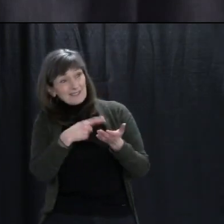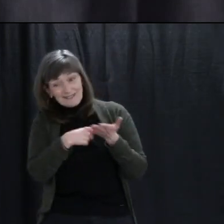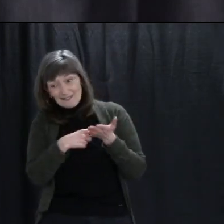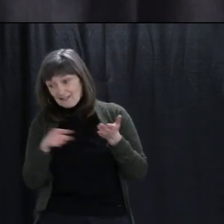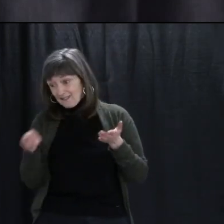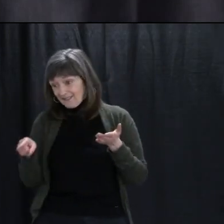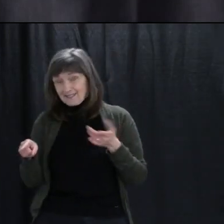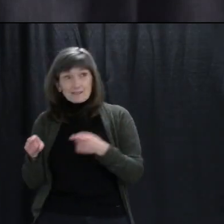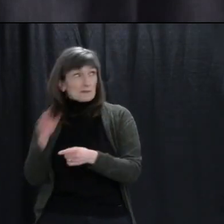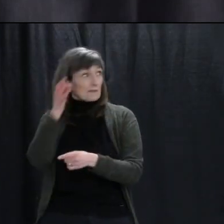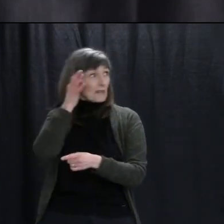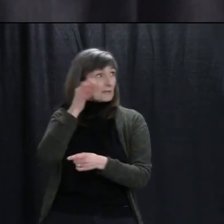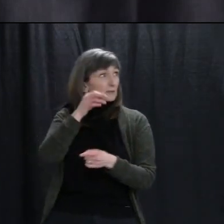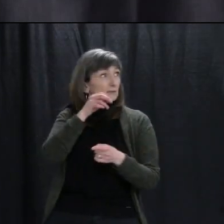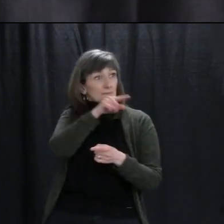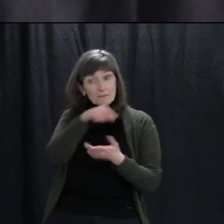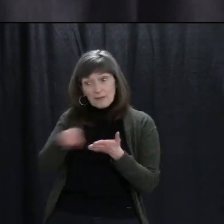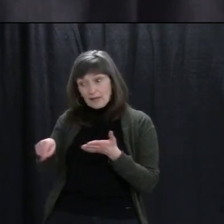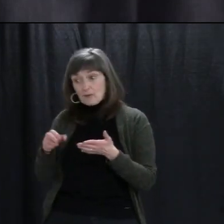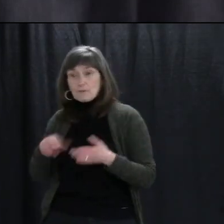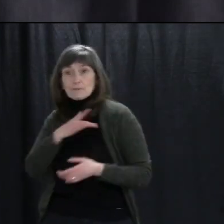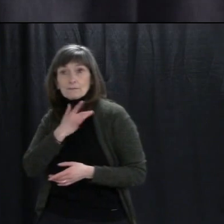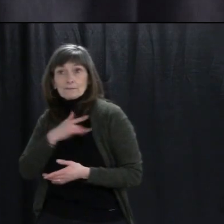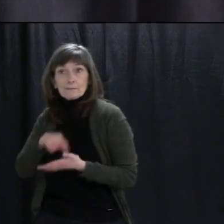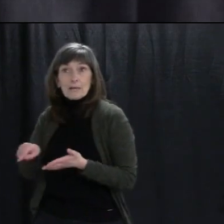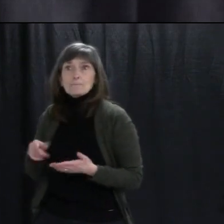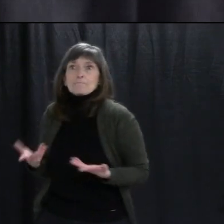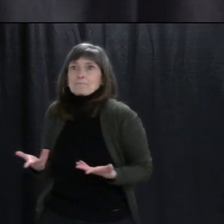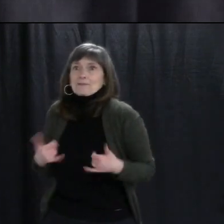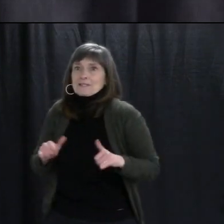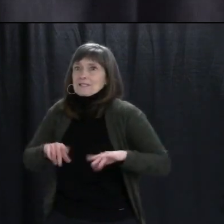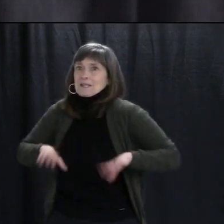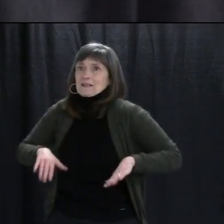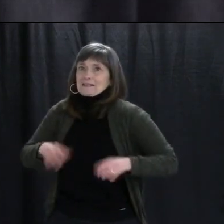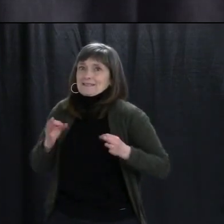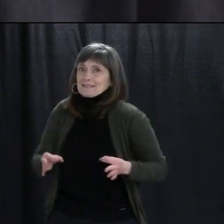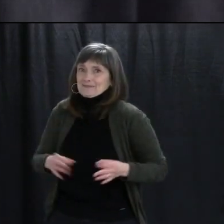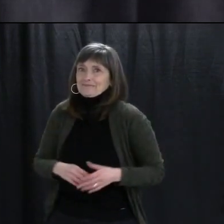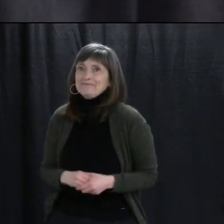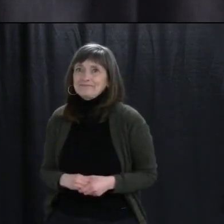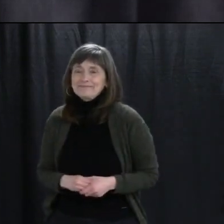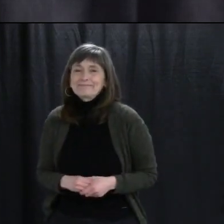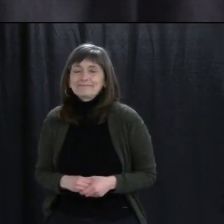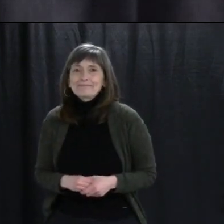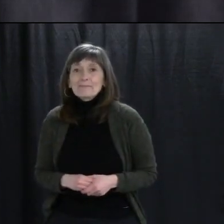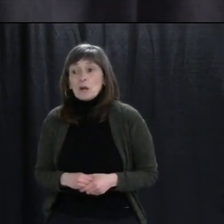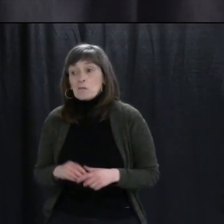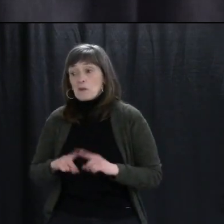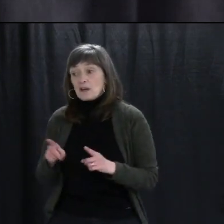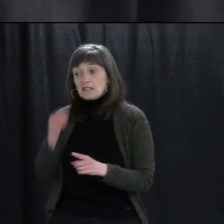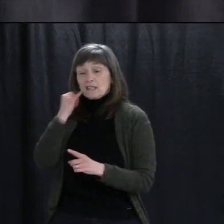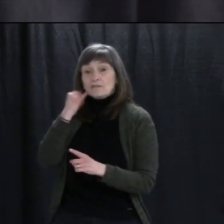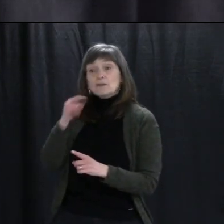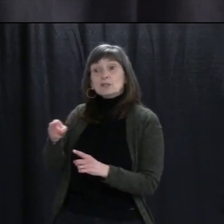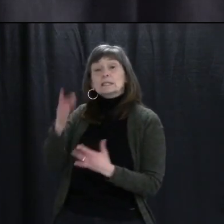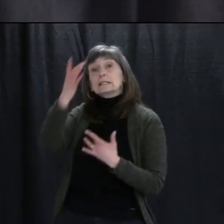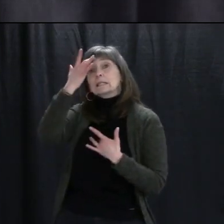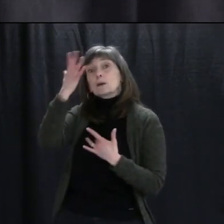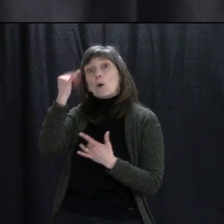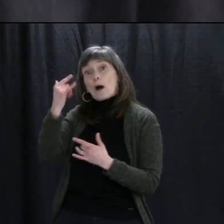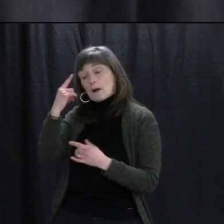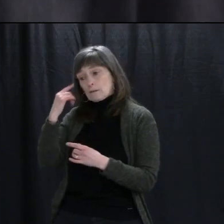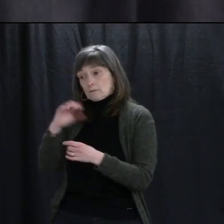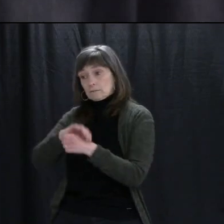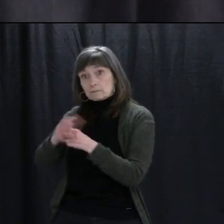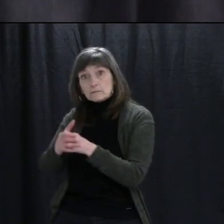that would be a federal bill or a provincial bill, but it is not our intention to penalise anybody who has had to